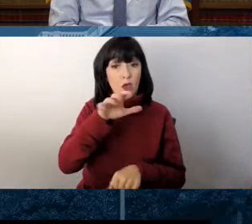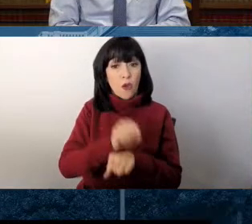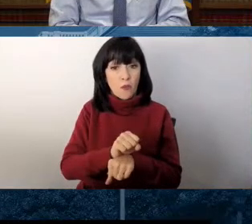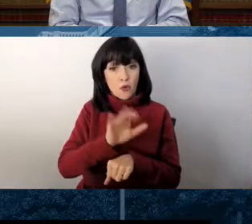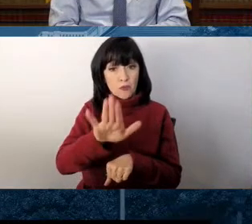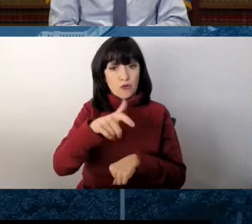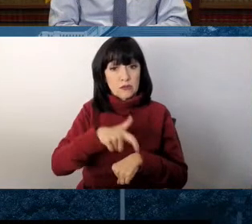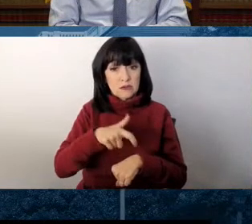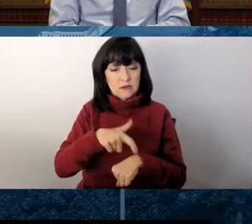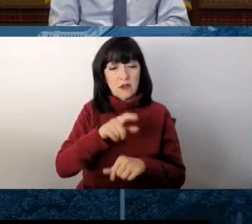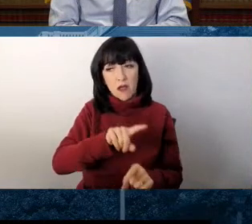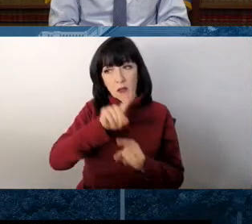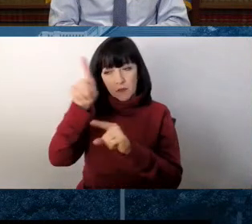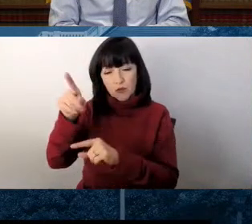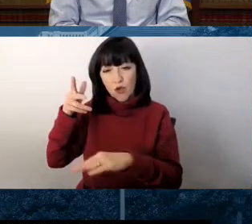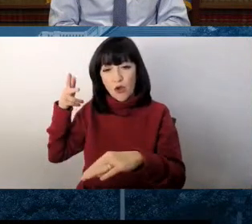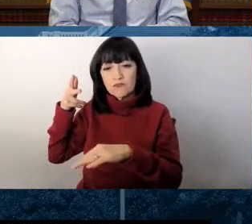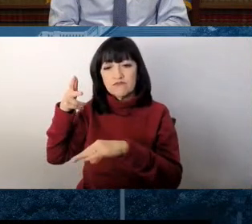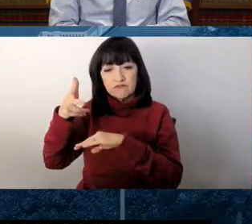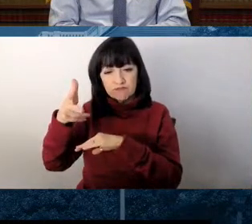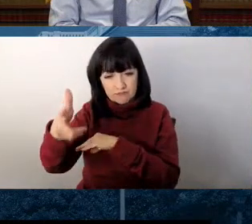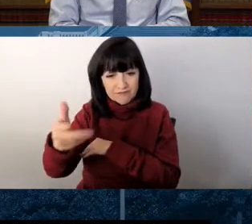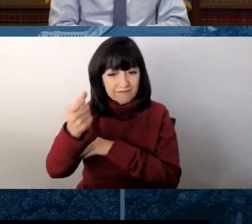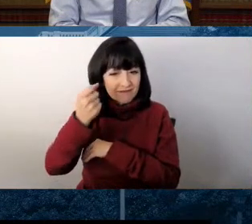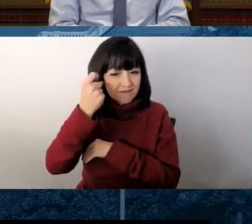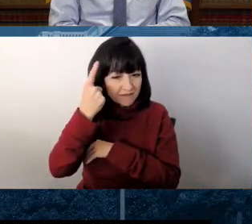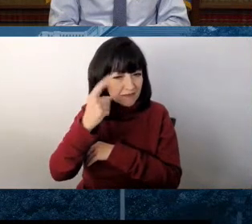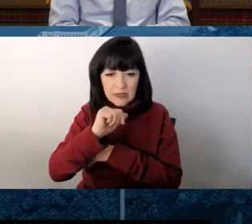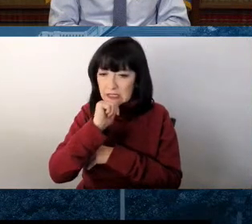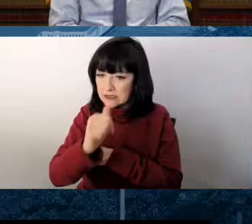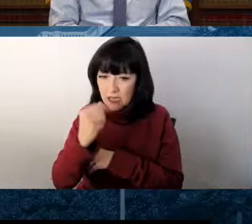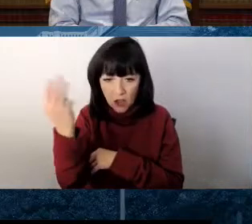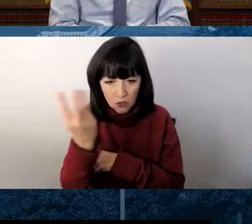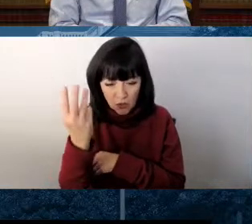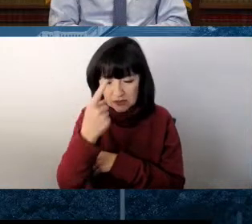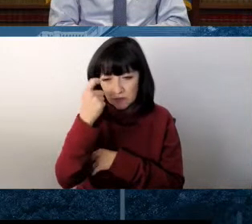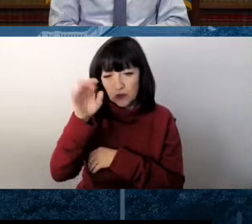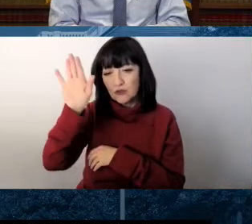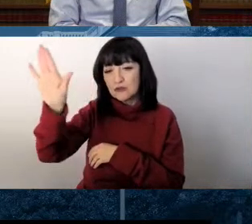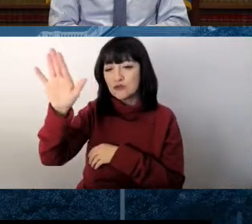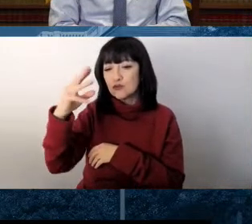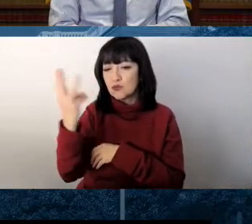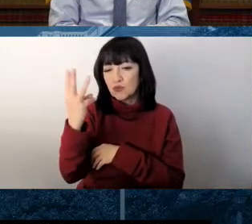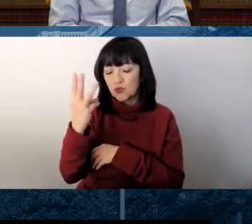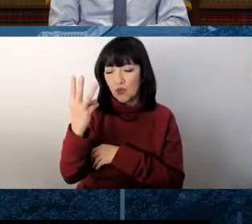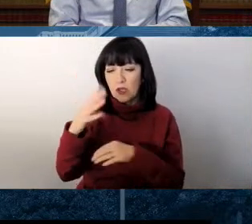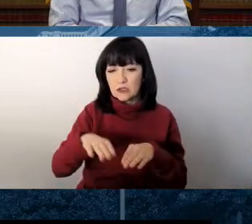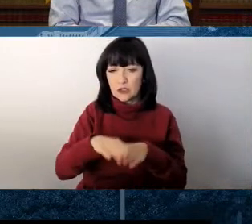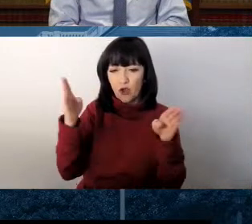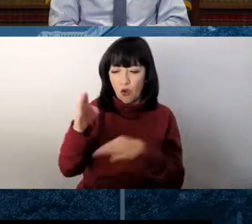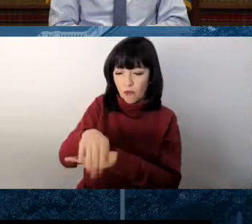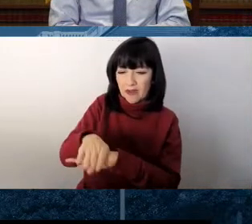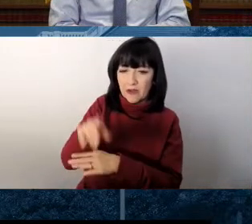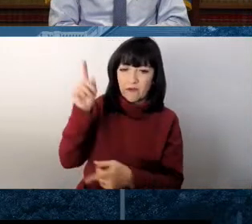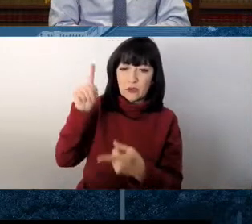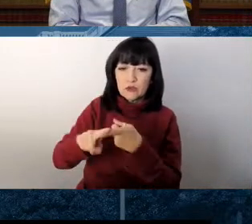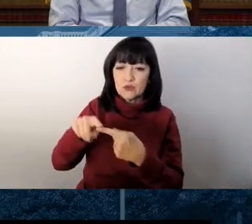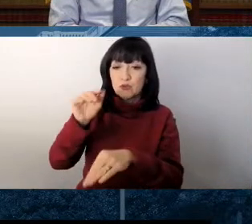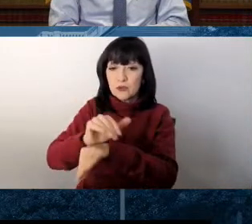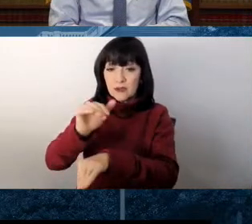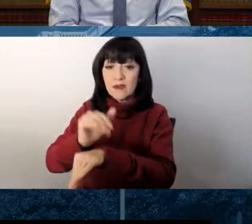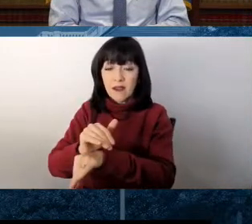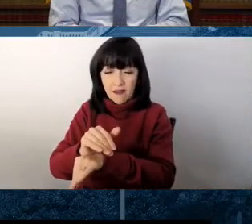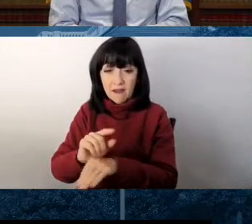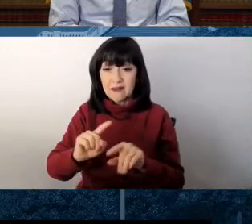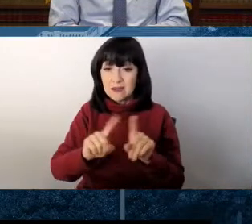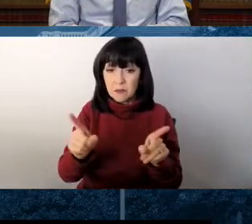except Wednesday, because DMV has their regular business on Wednesday, and then Saturday and Sunday for hours during the